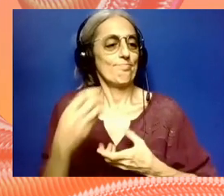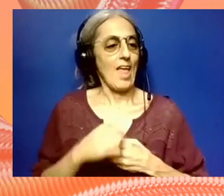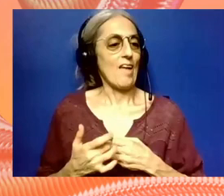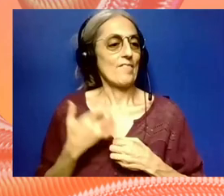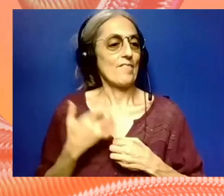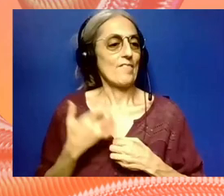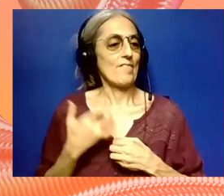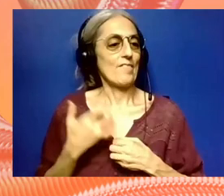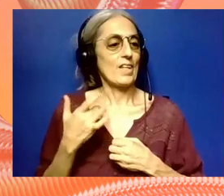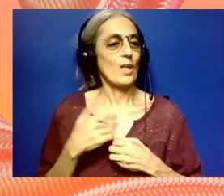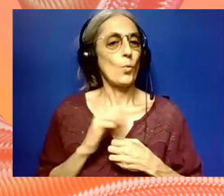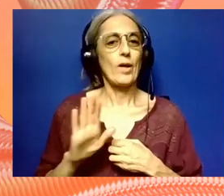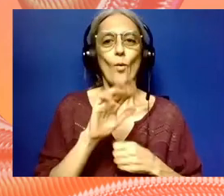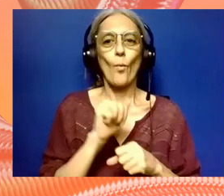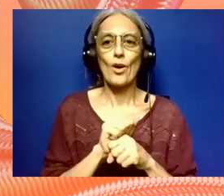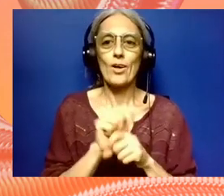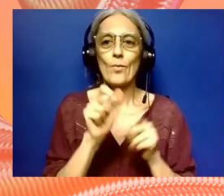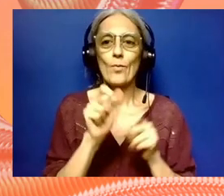individual.